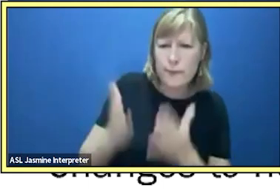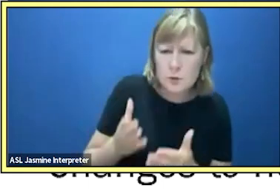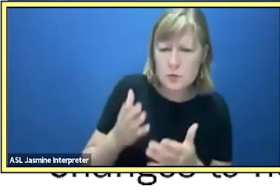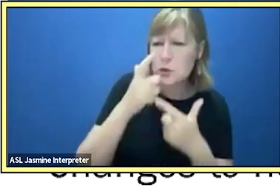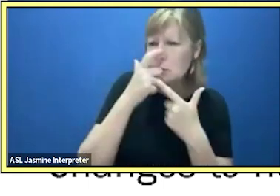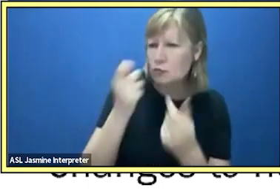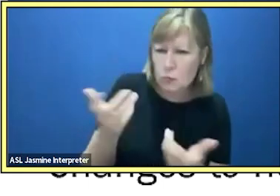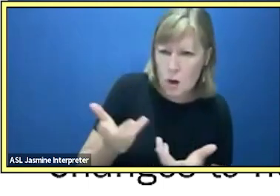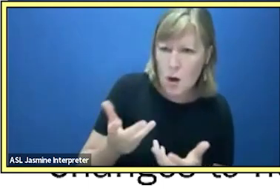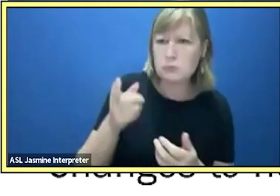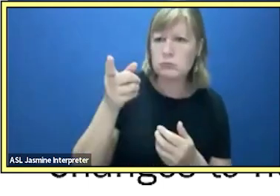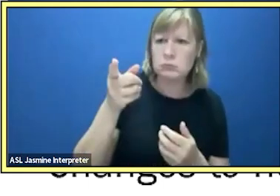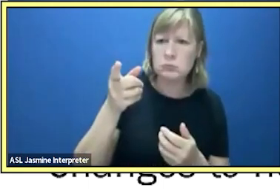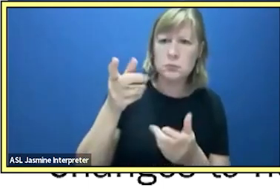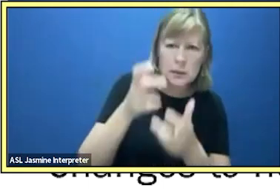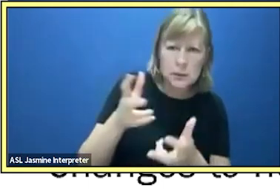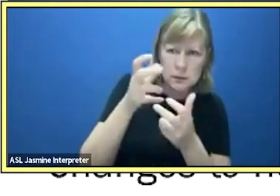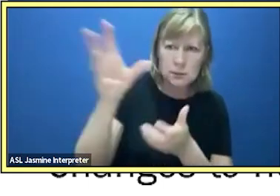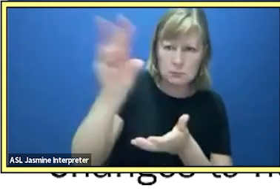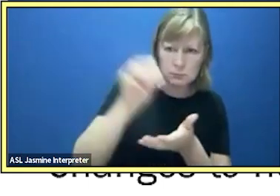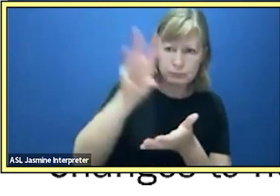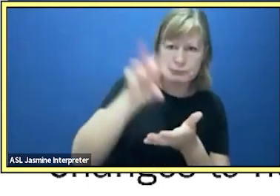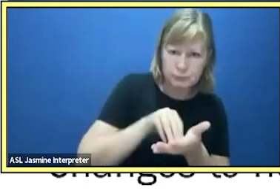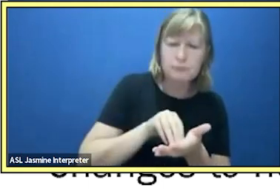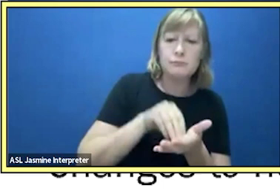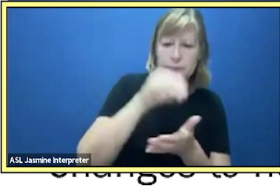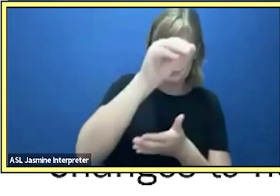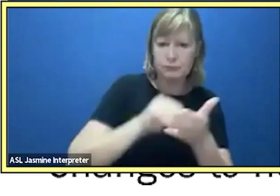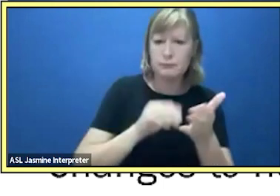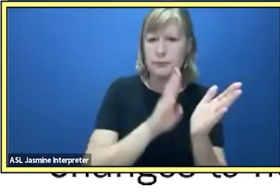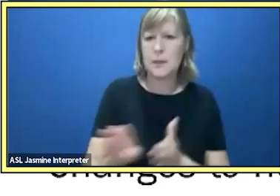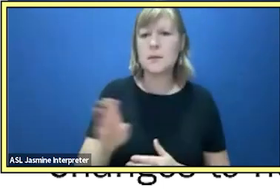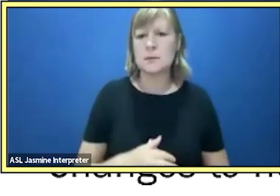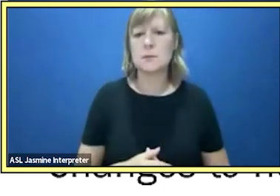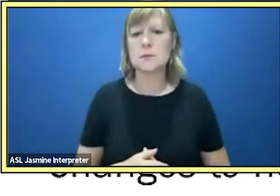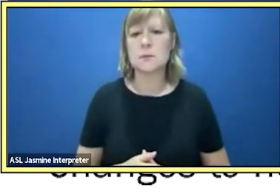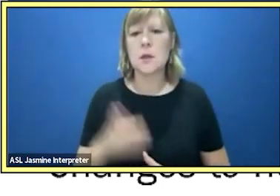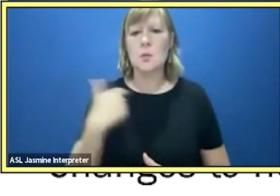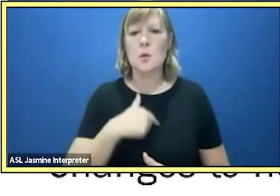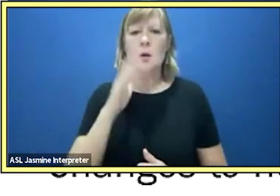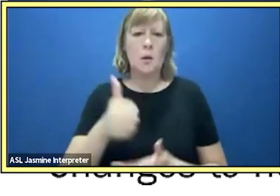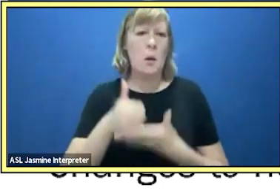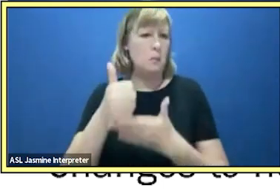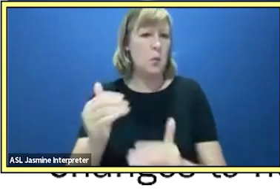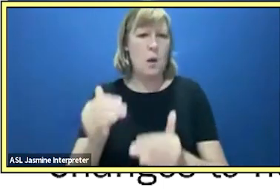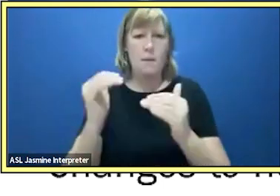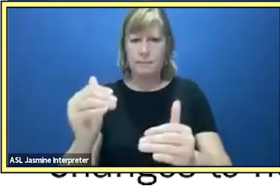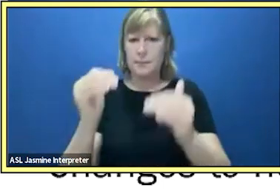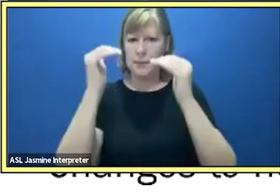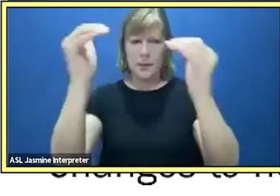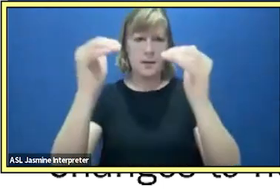you're interested in. And again, we'll help make those updates to plans as you'd like them to, as you need them.